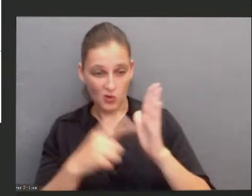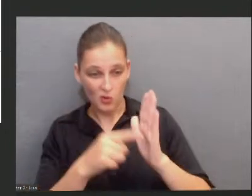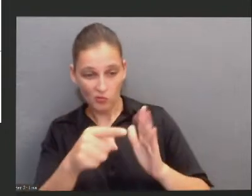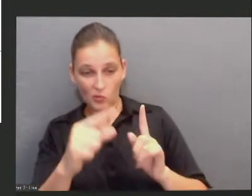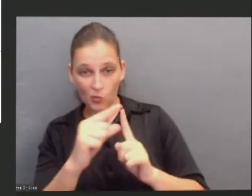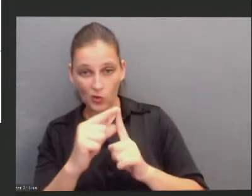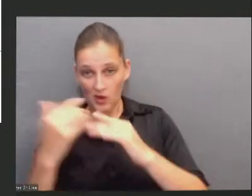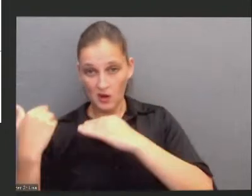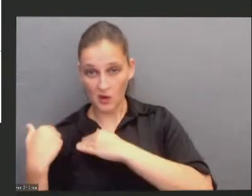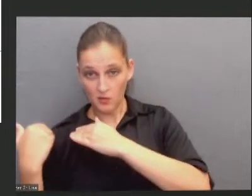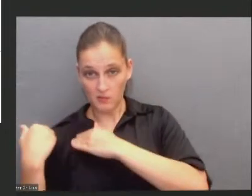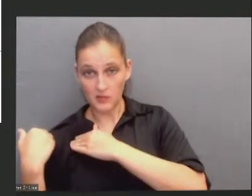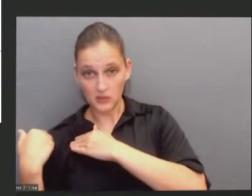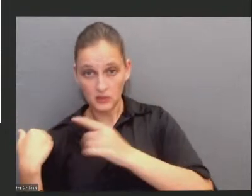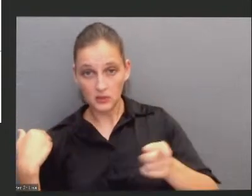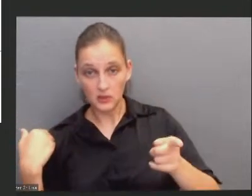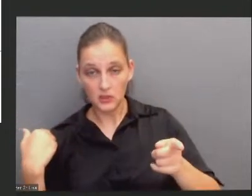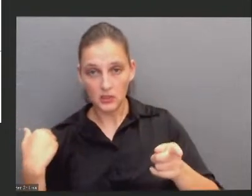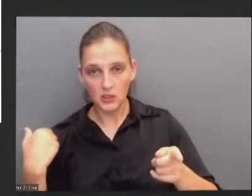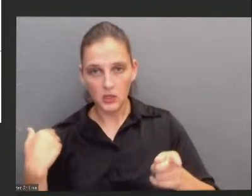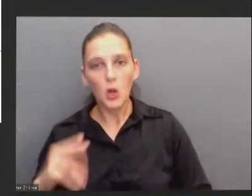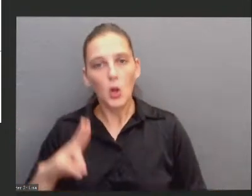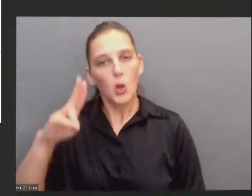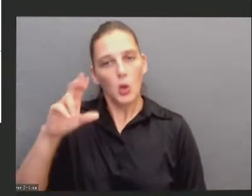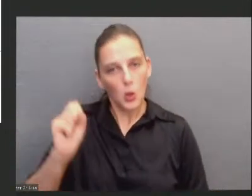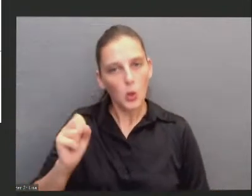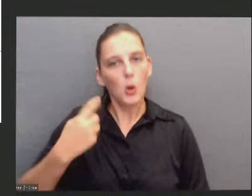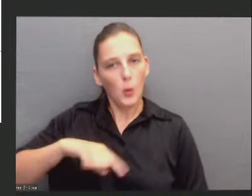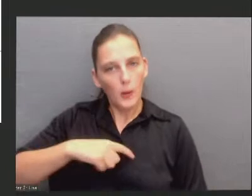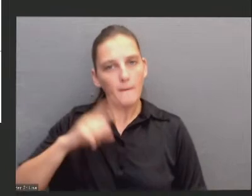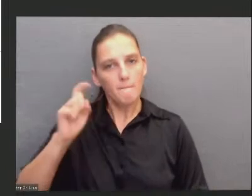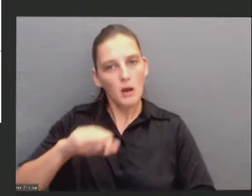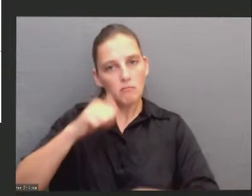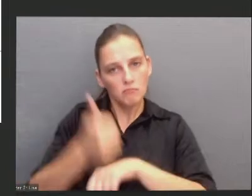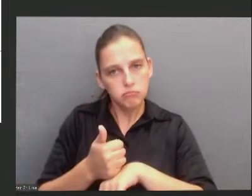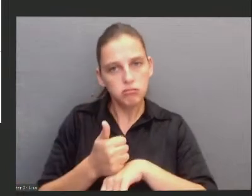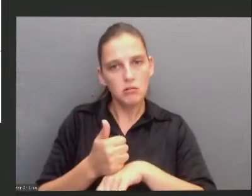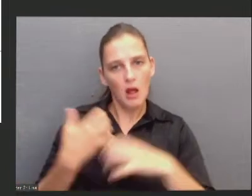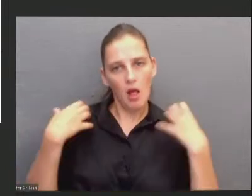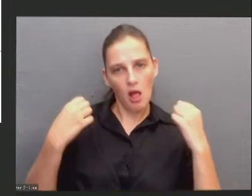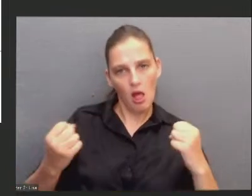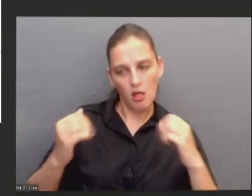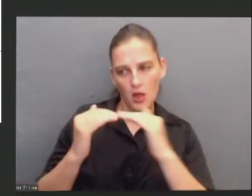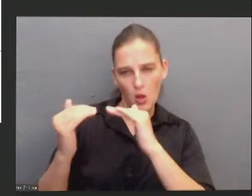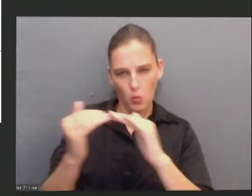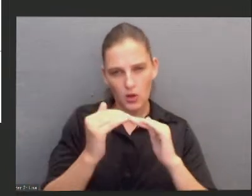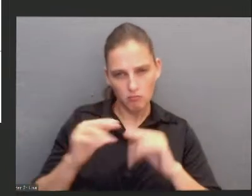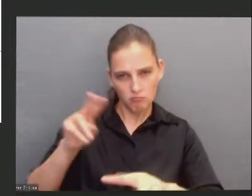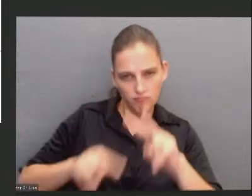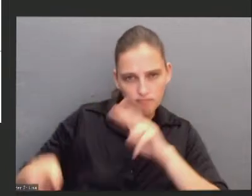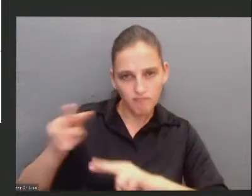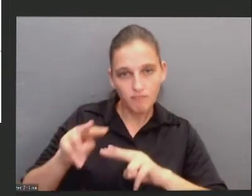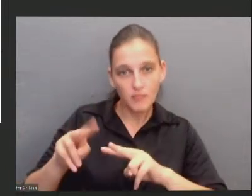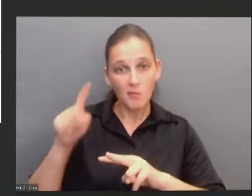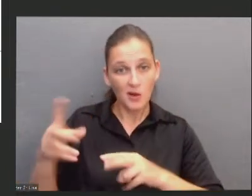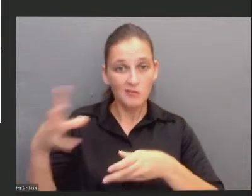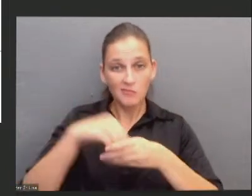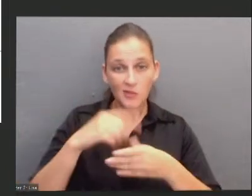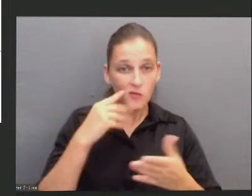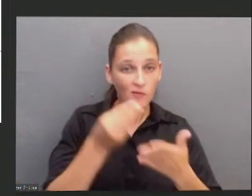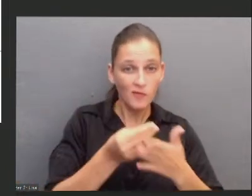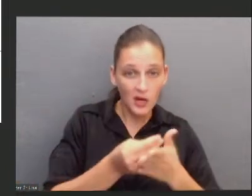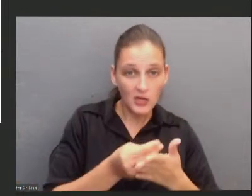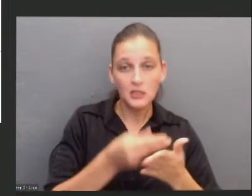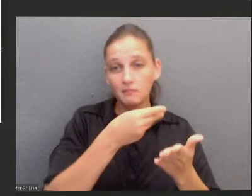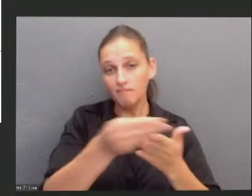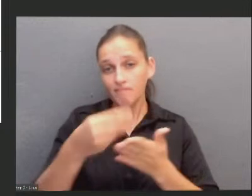The US must build health equity evaluation into funding, procurement, policy and